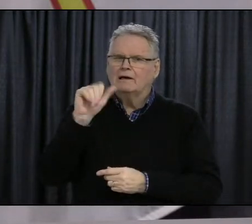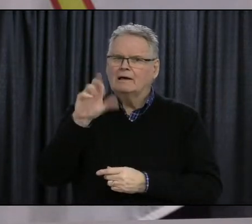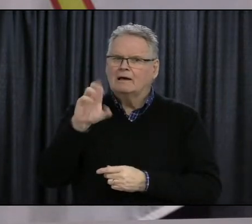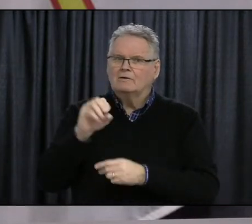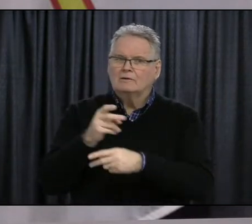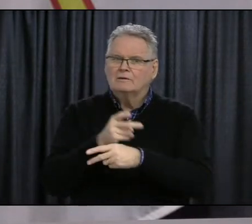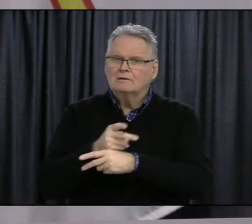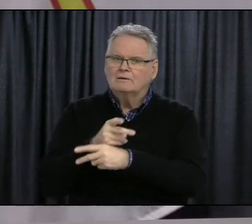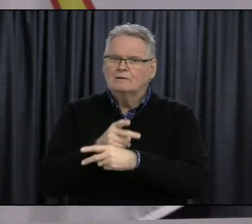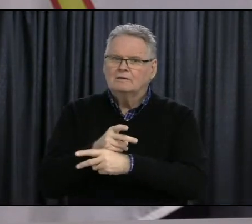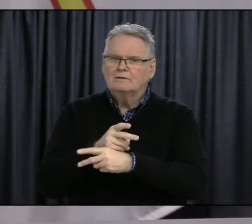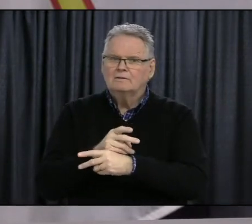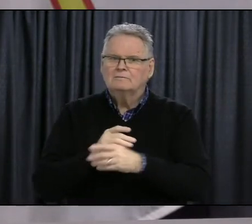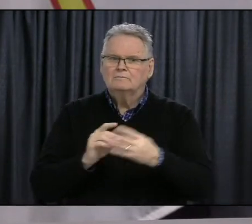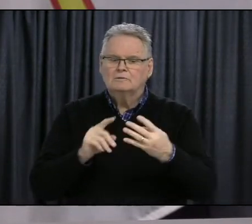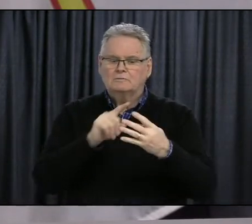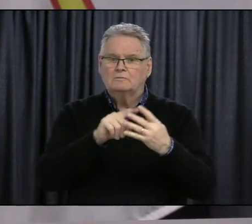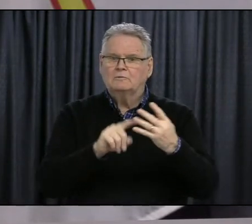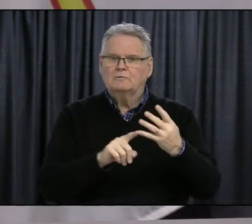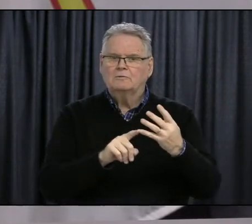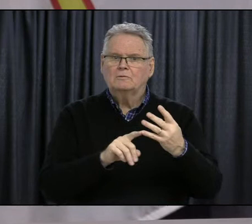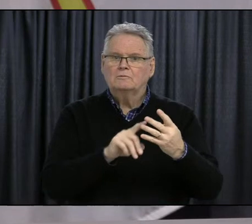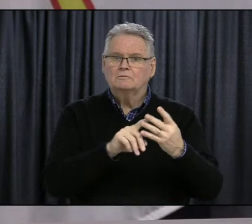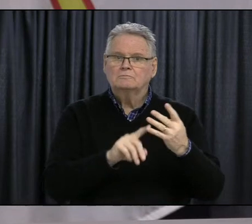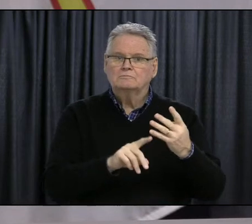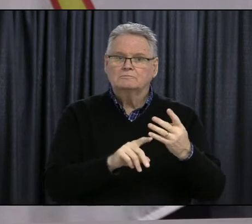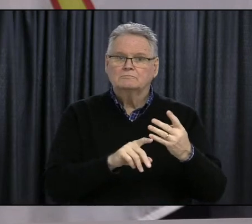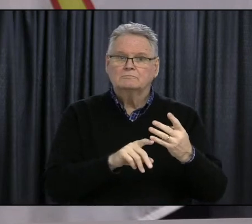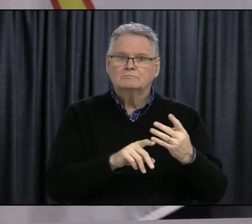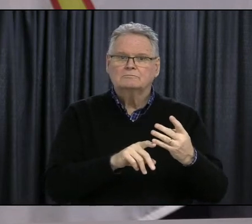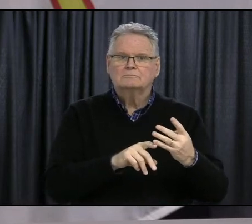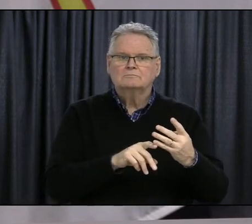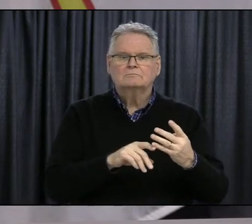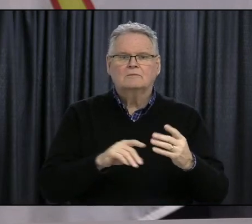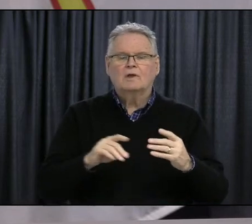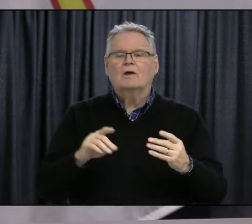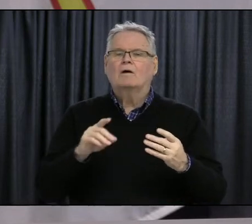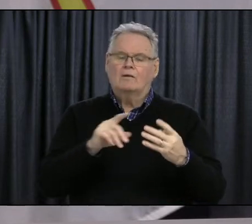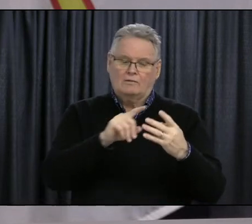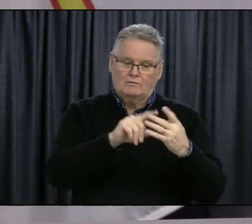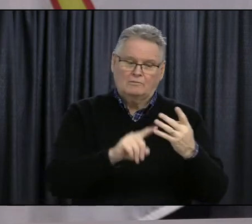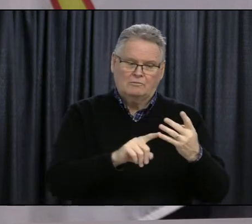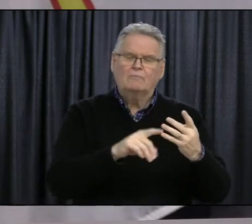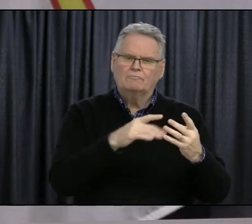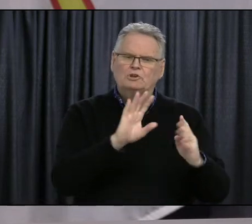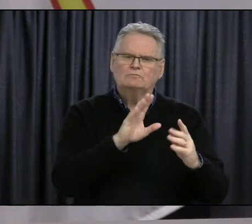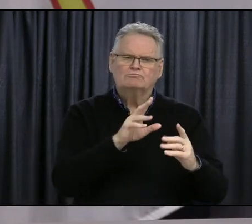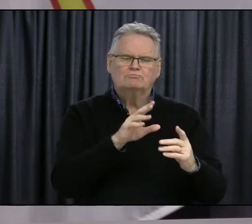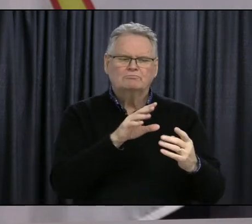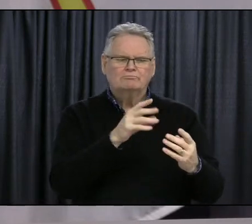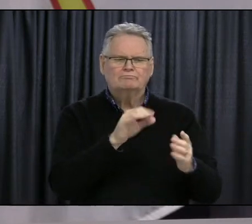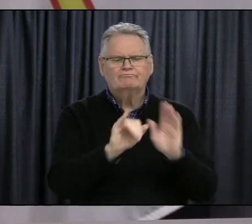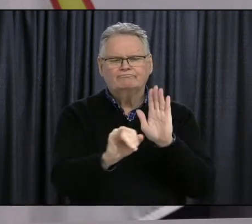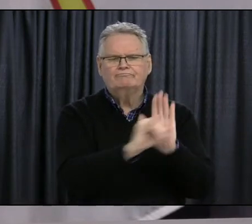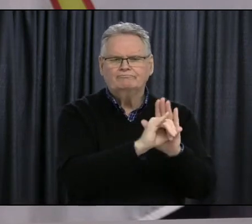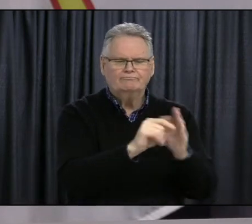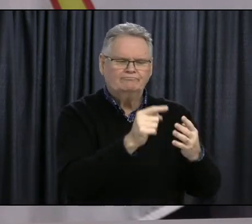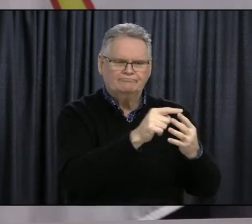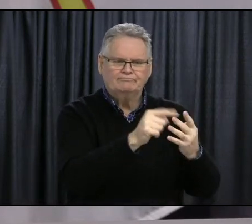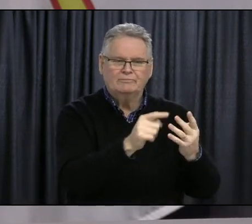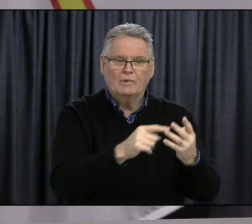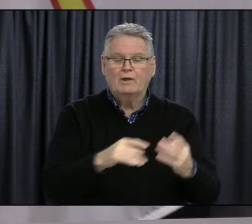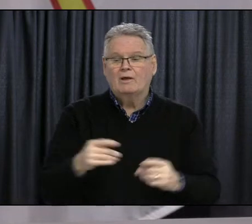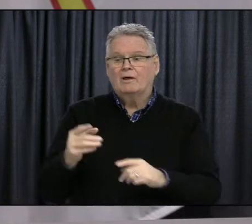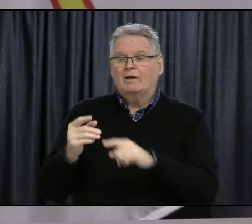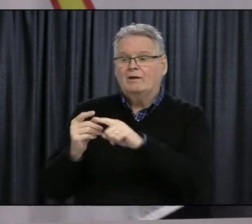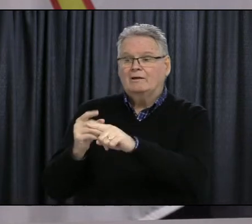positive tests, and a suspect case is a case that doesn't have a positive test, but may be linked